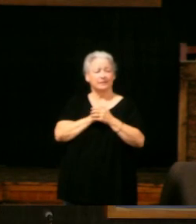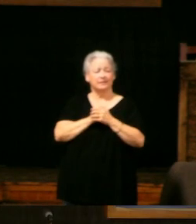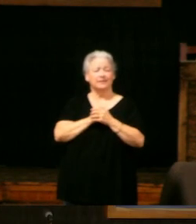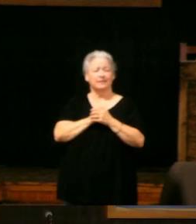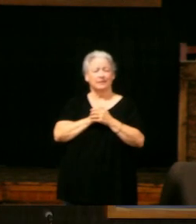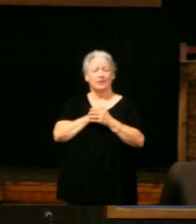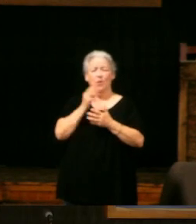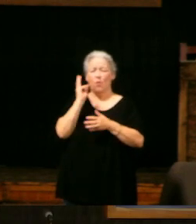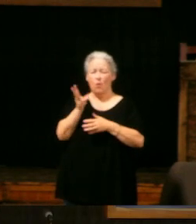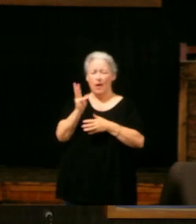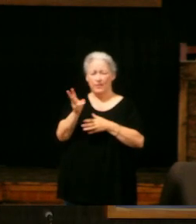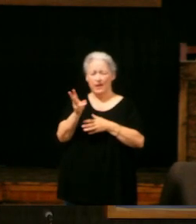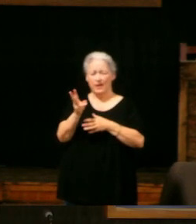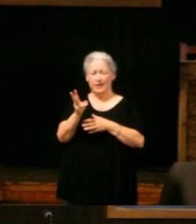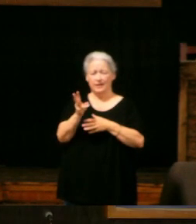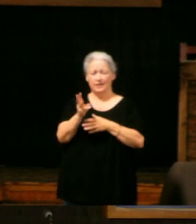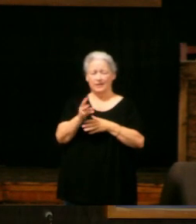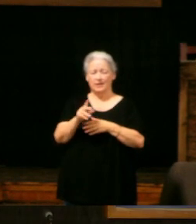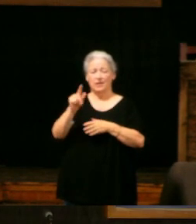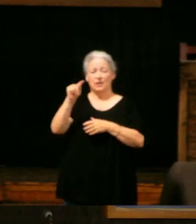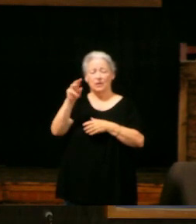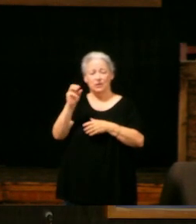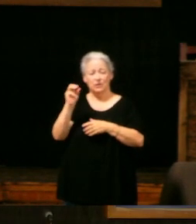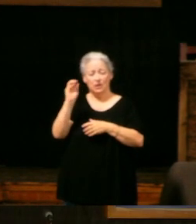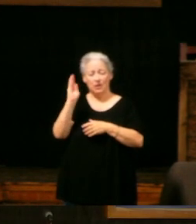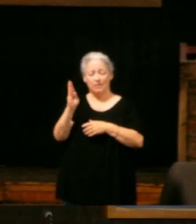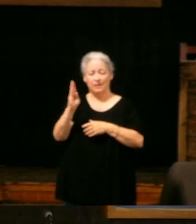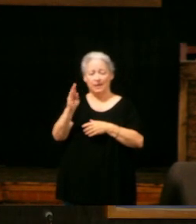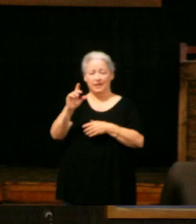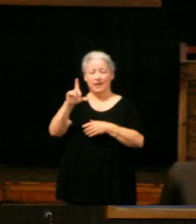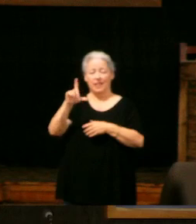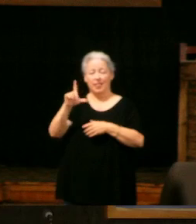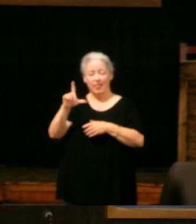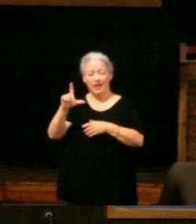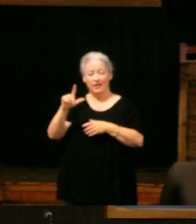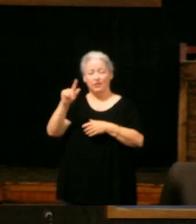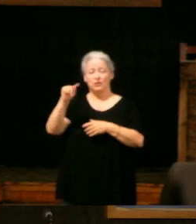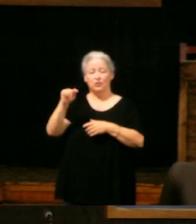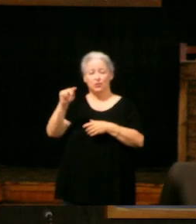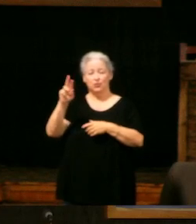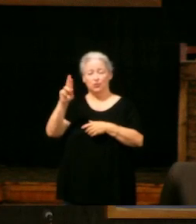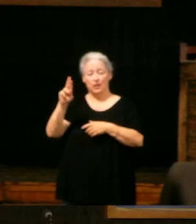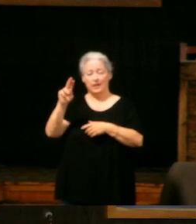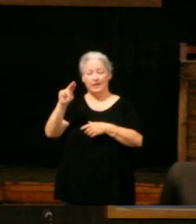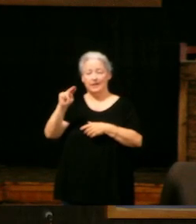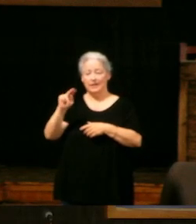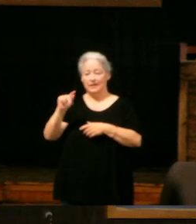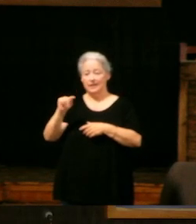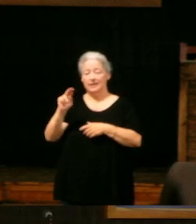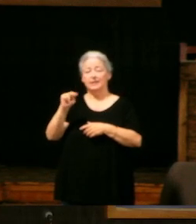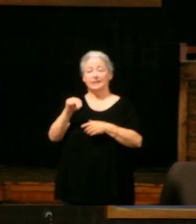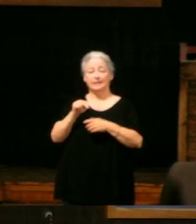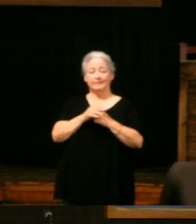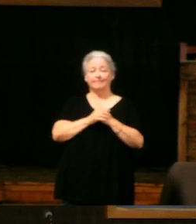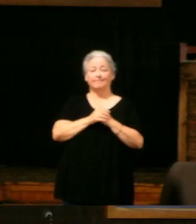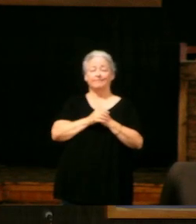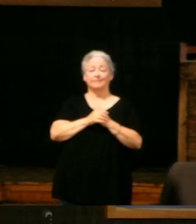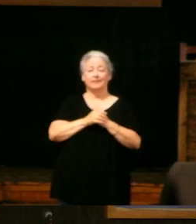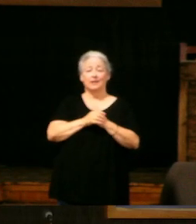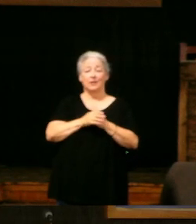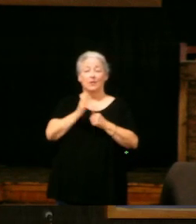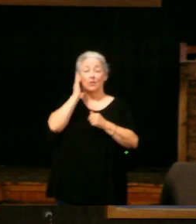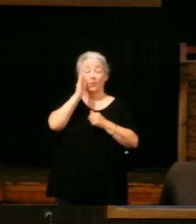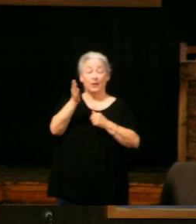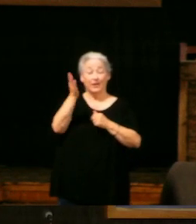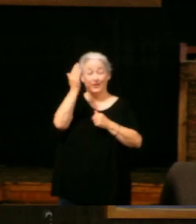White Wright, Tom Bean, Leonard, Trenton, all the little towns around are going to know that